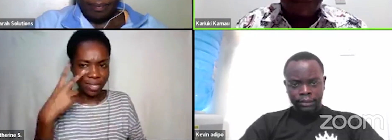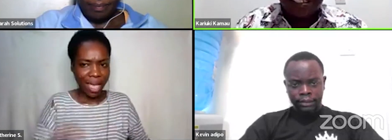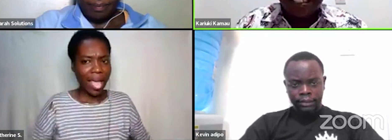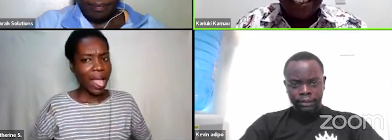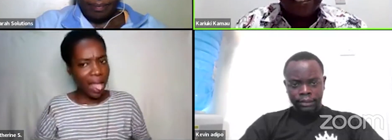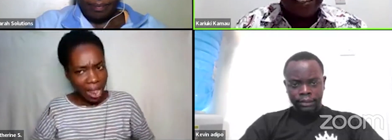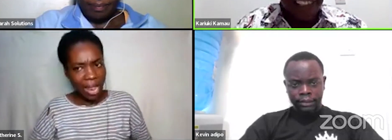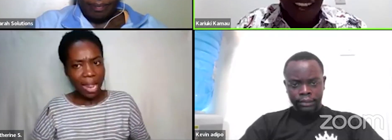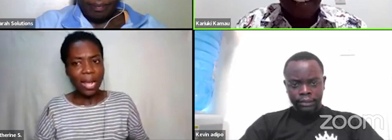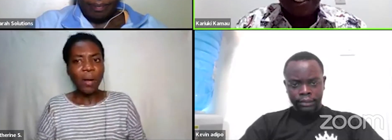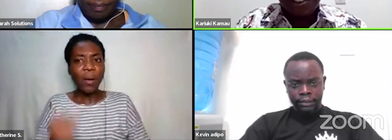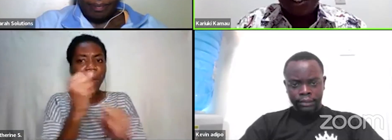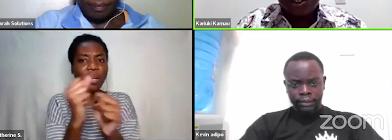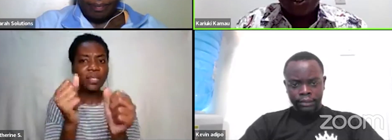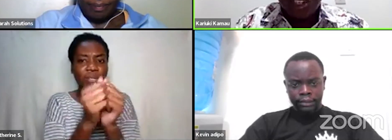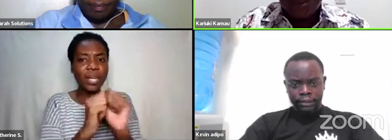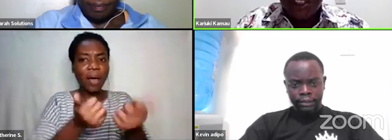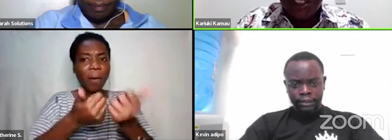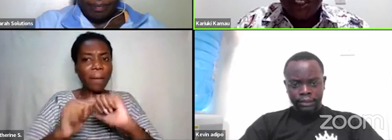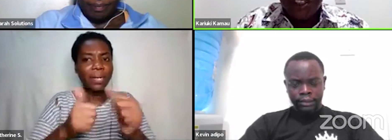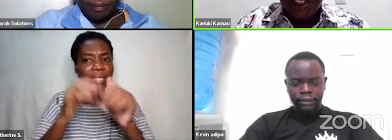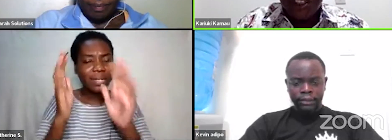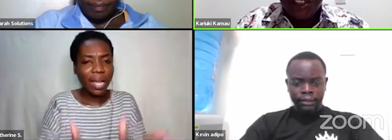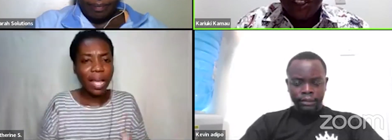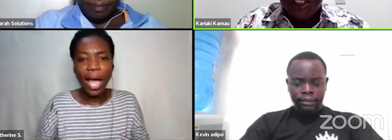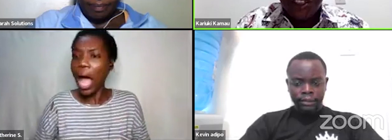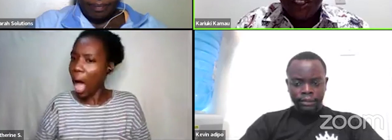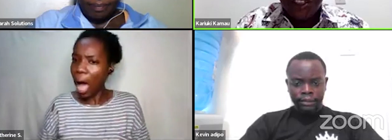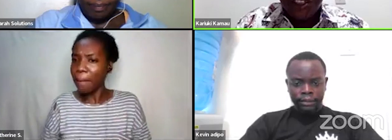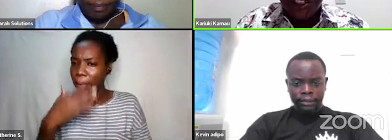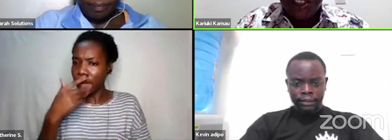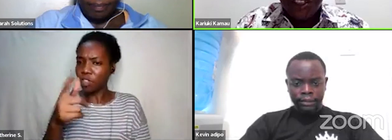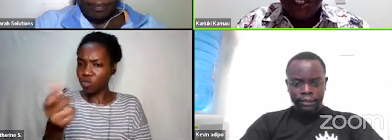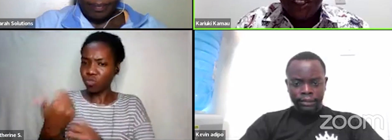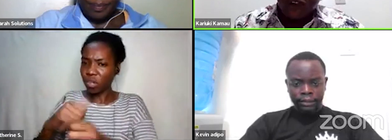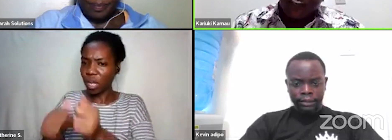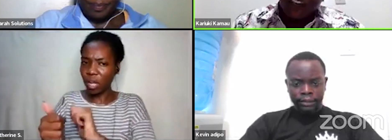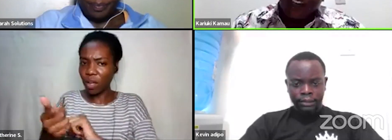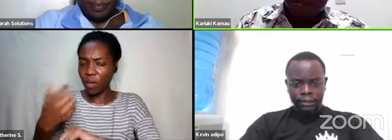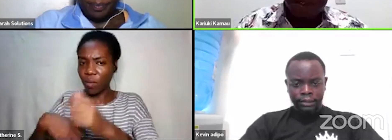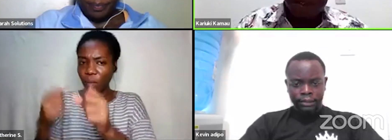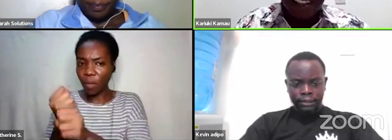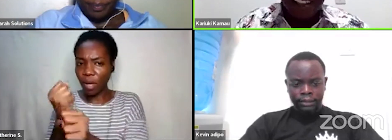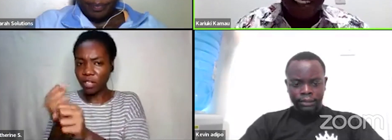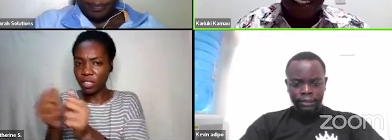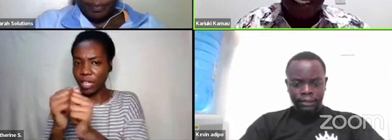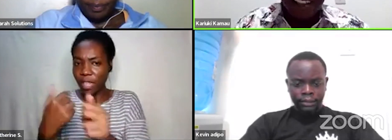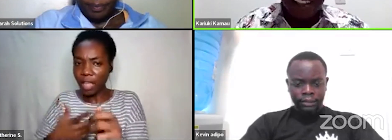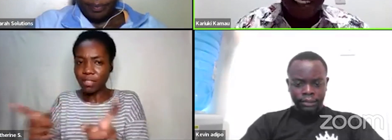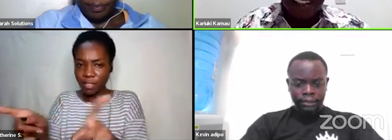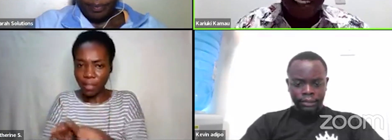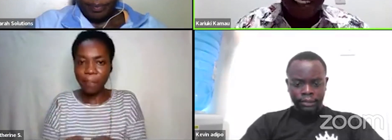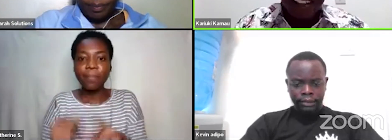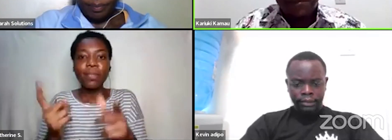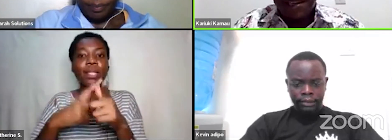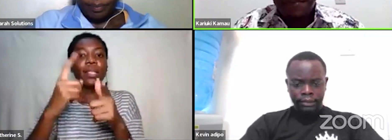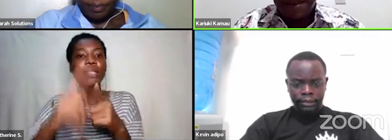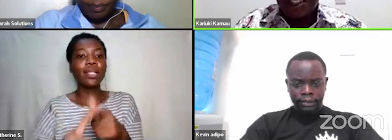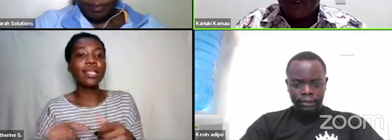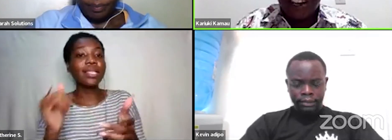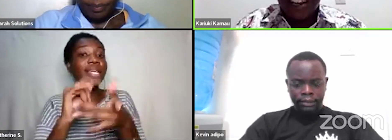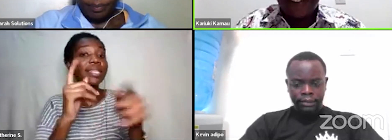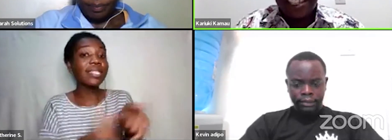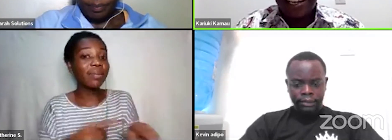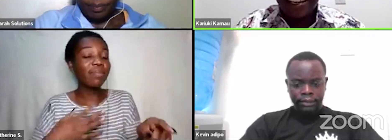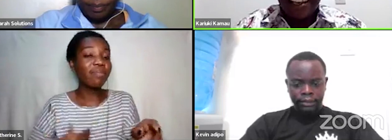their competitor, they said, you need also to deal with us. Okay, you need to also to take us for a trip. This time now, I prepared